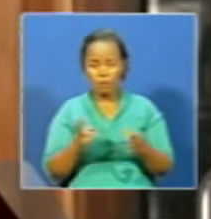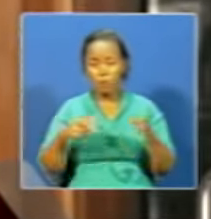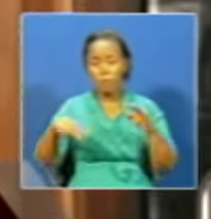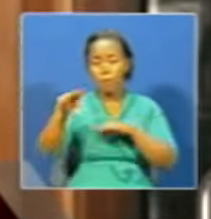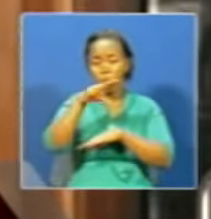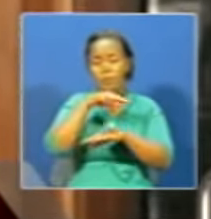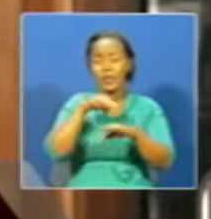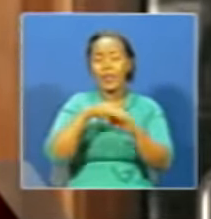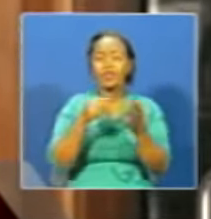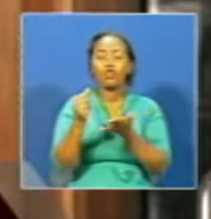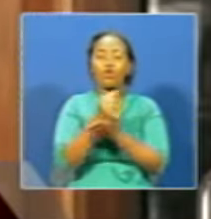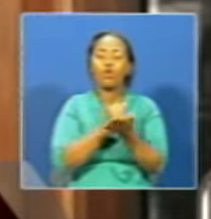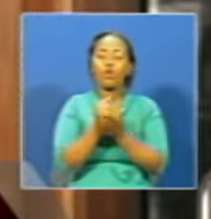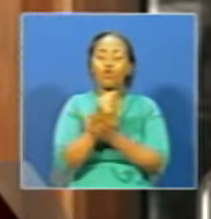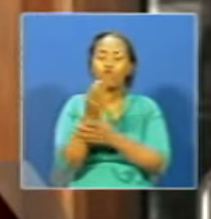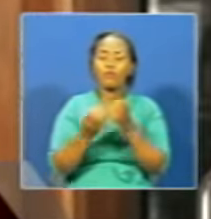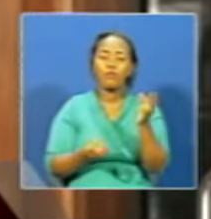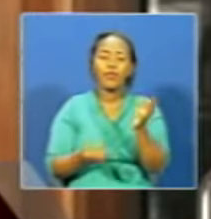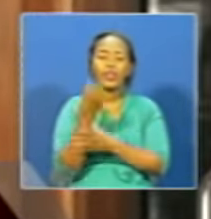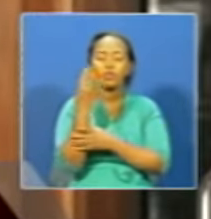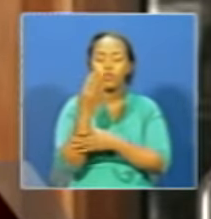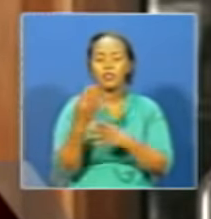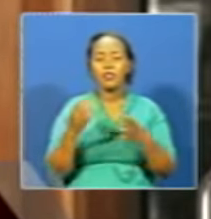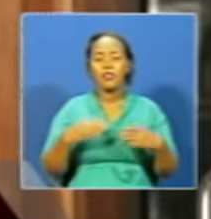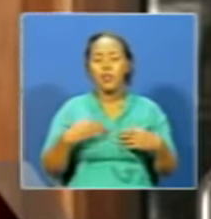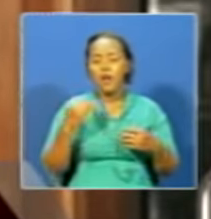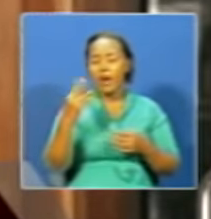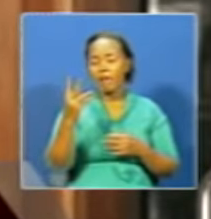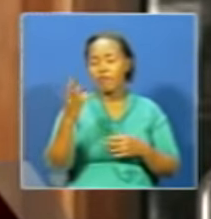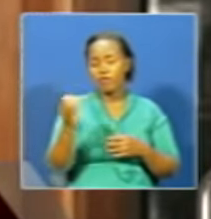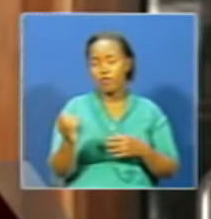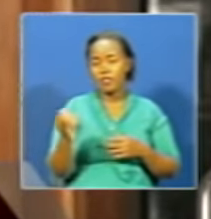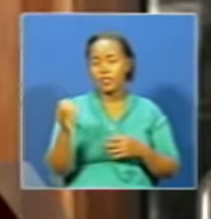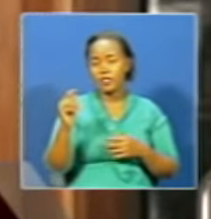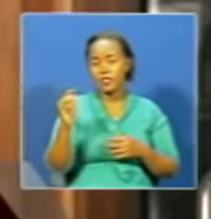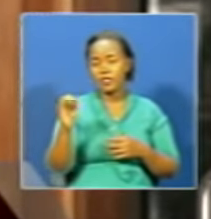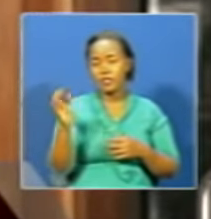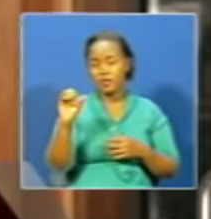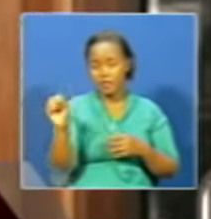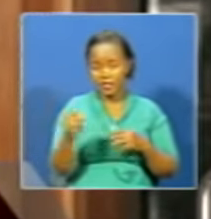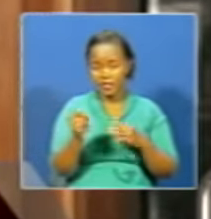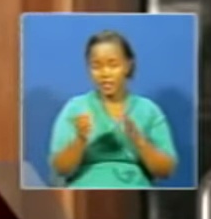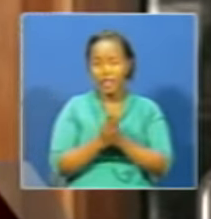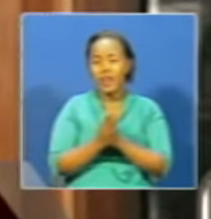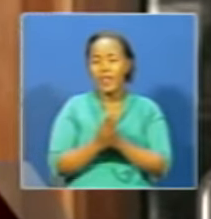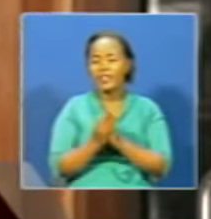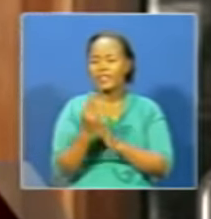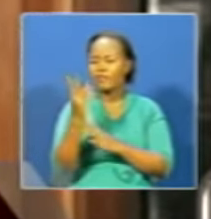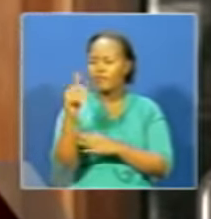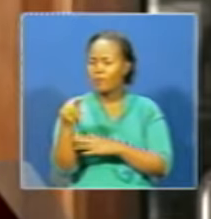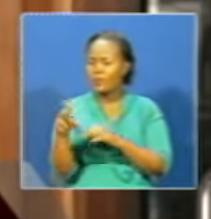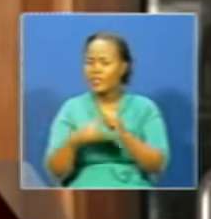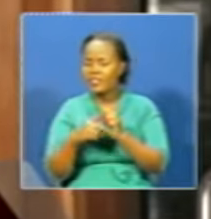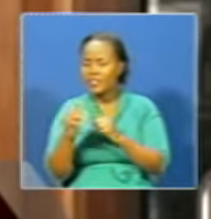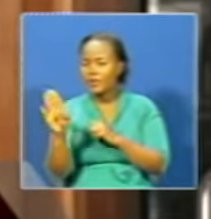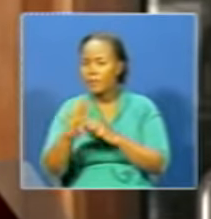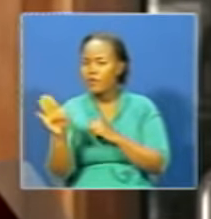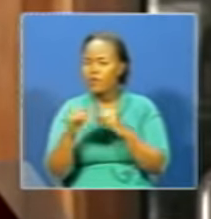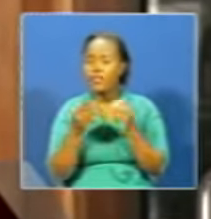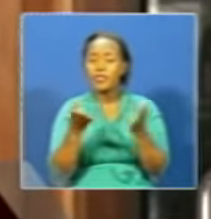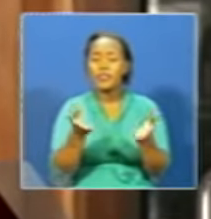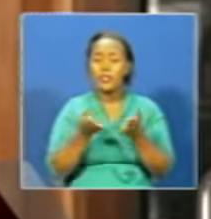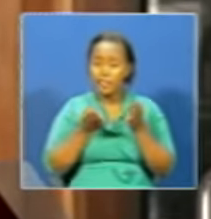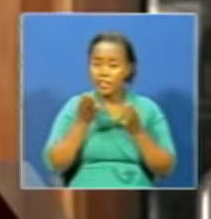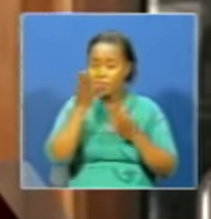production, averaging 40 metric tons, a minimum of 5.6 billion is needed if farmers